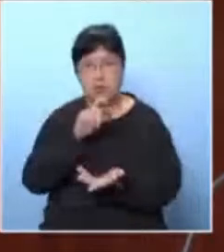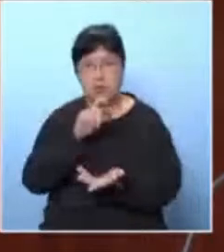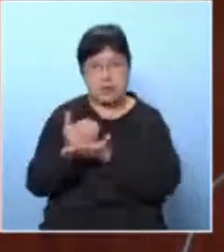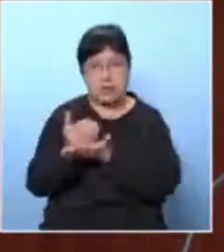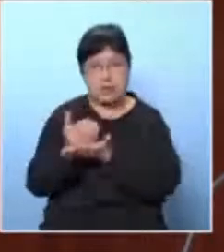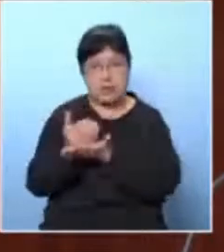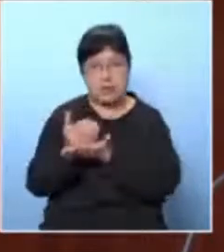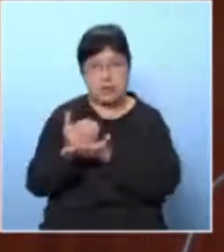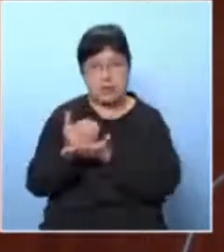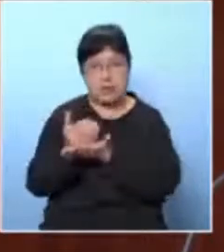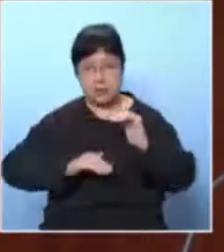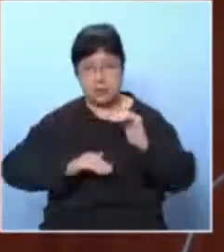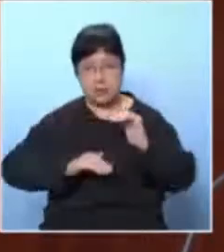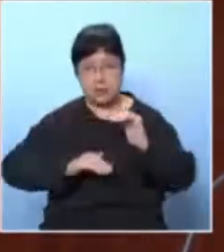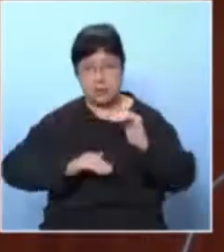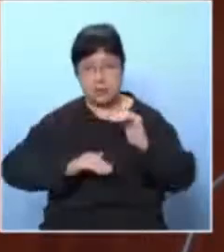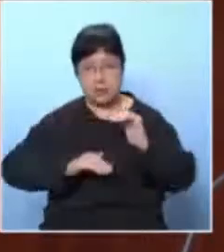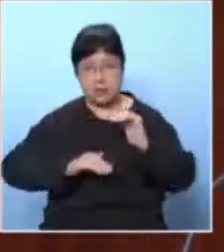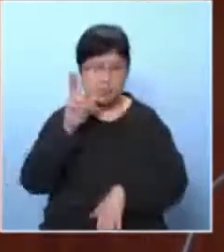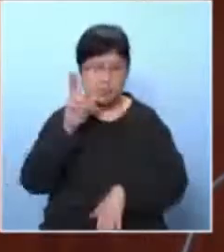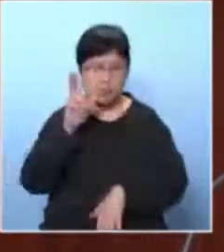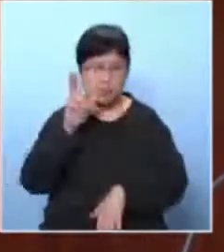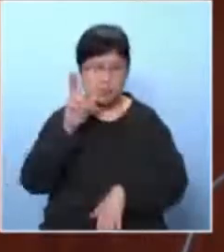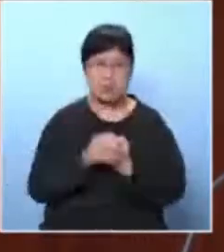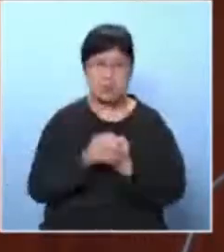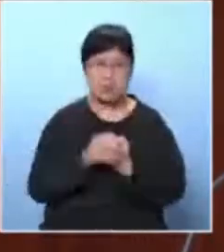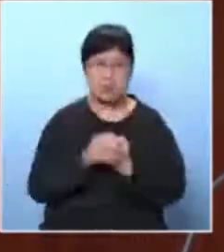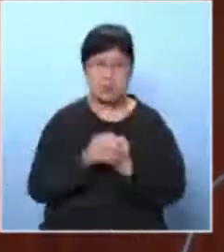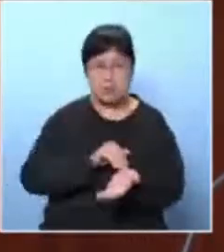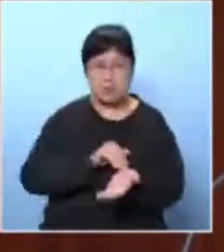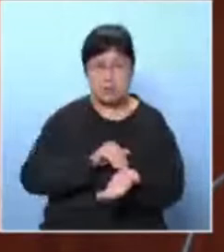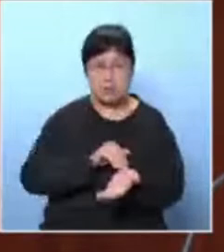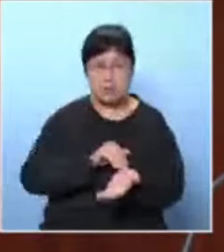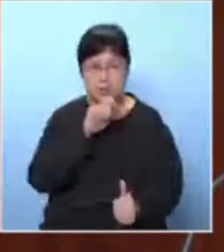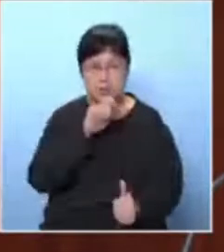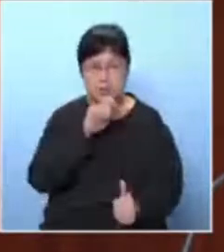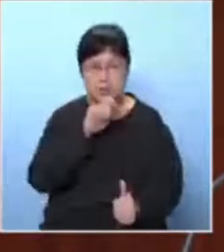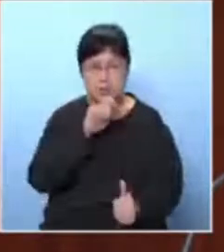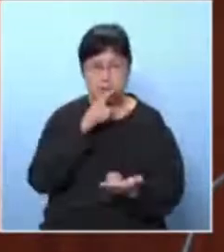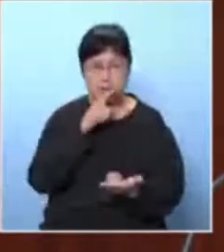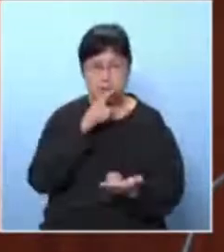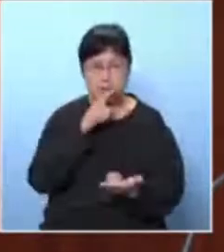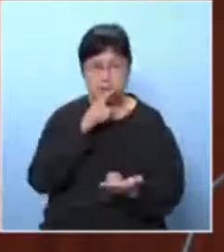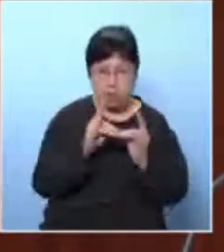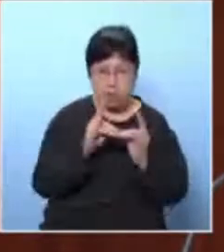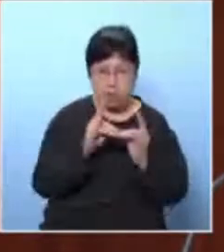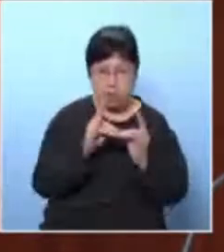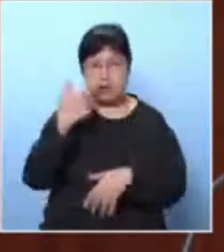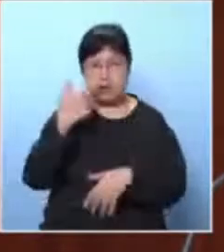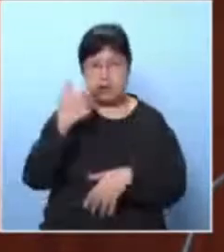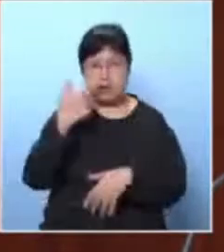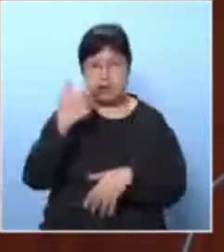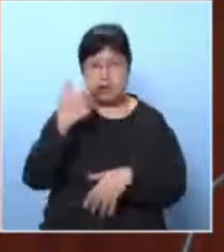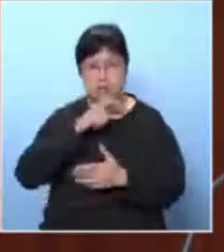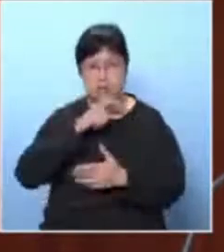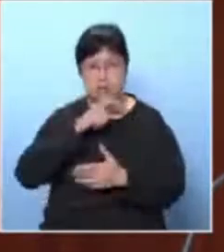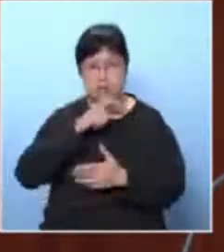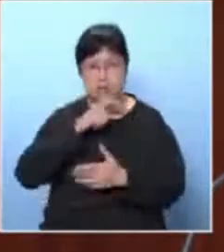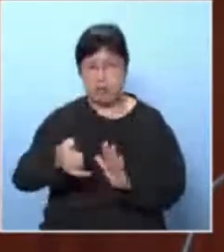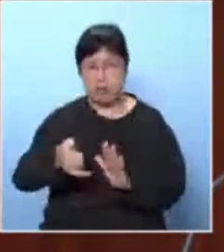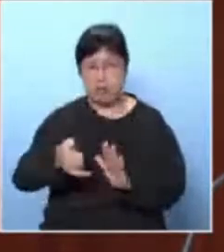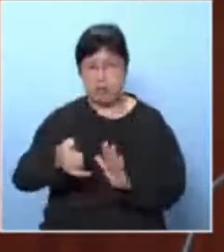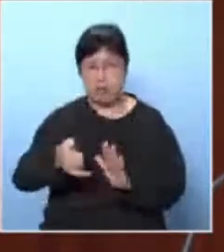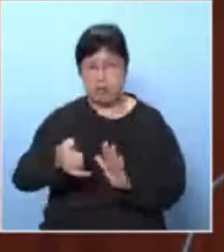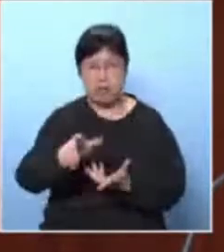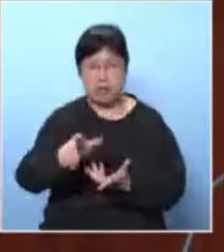products, such as ultra-low beds for medical and nursing care, and intelligent anti-wandering systems, with